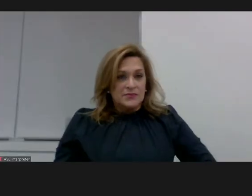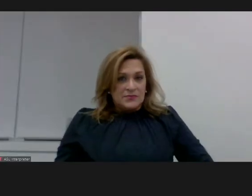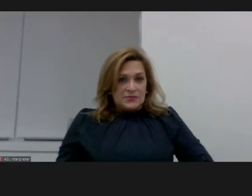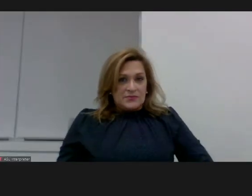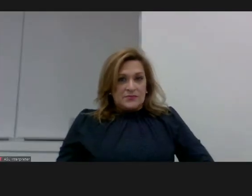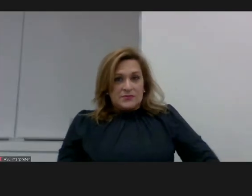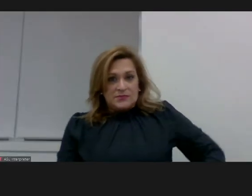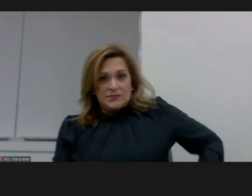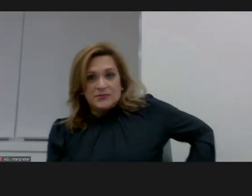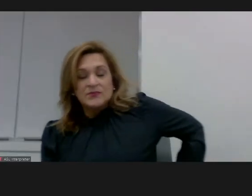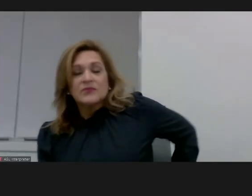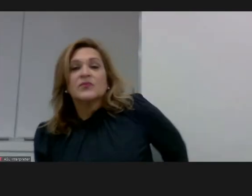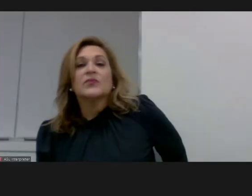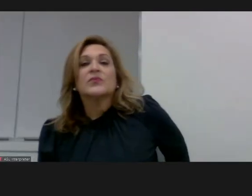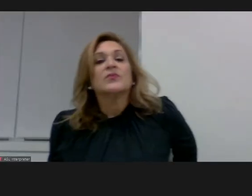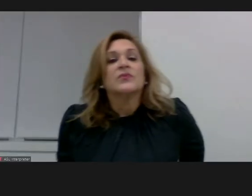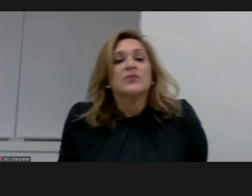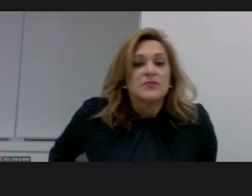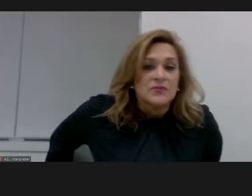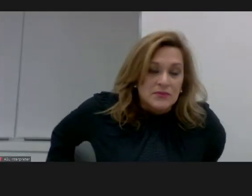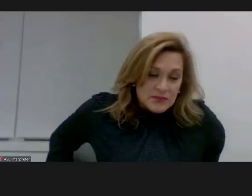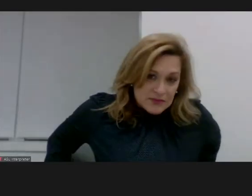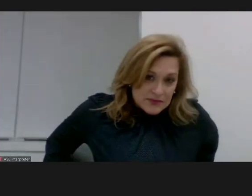This is